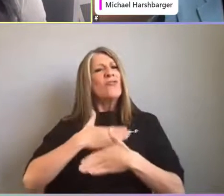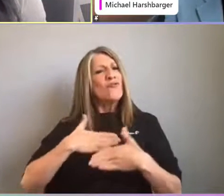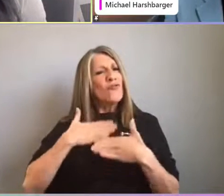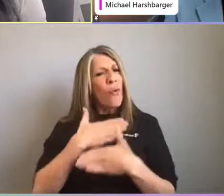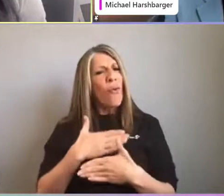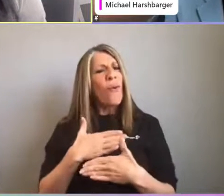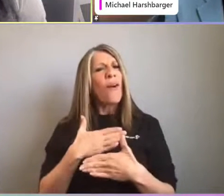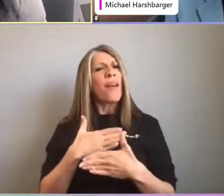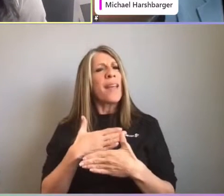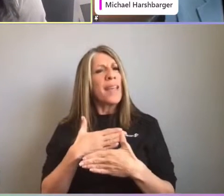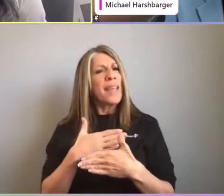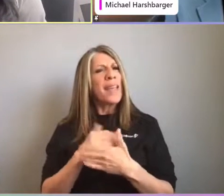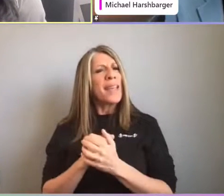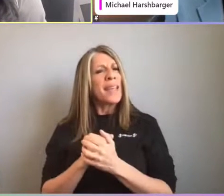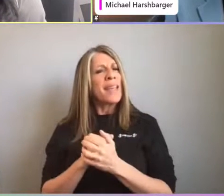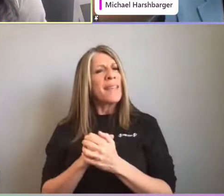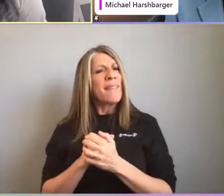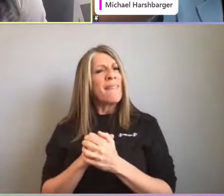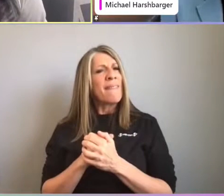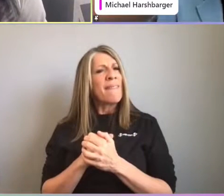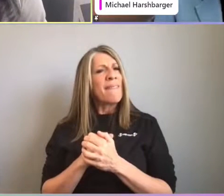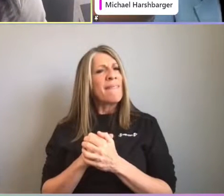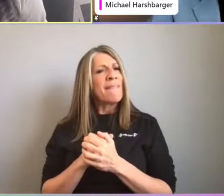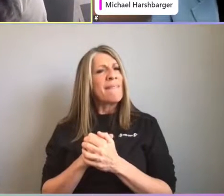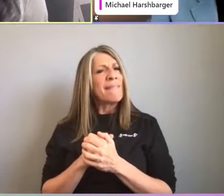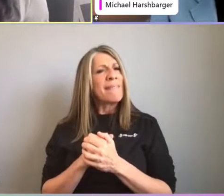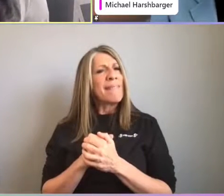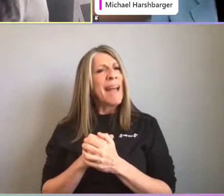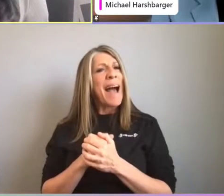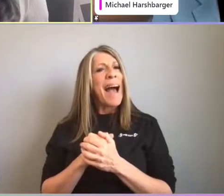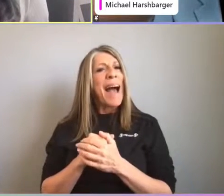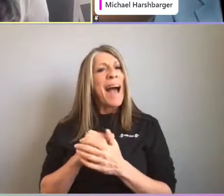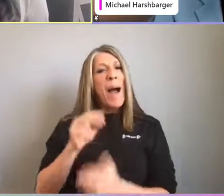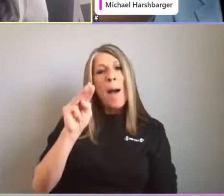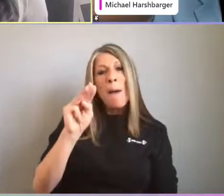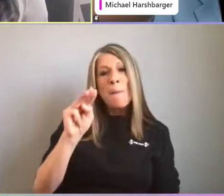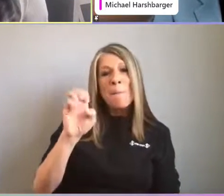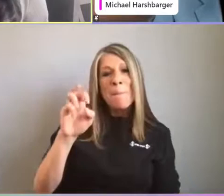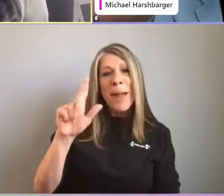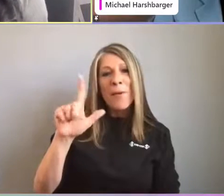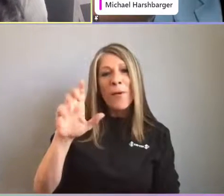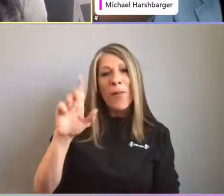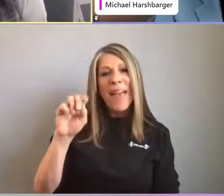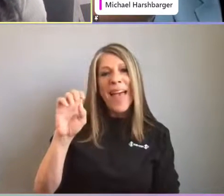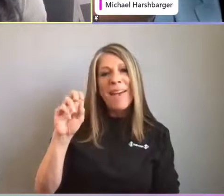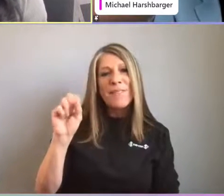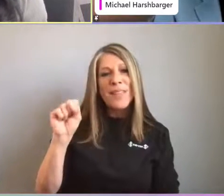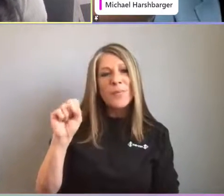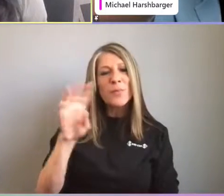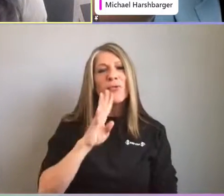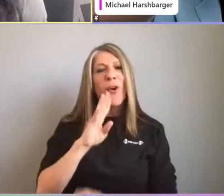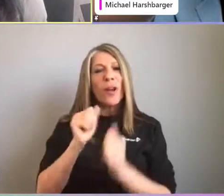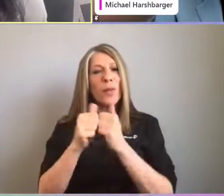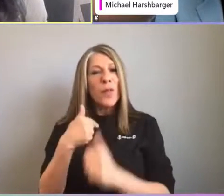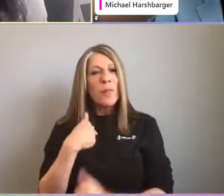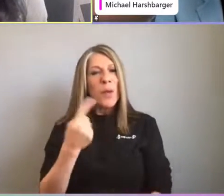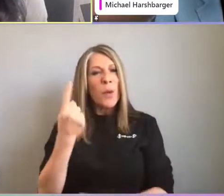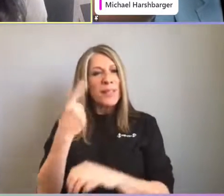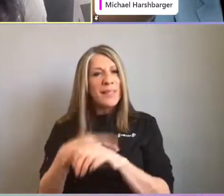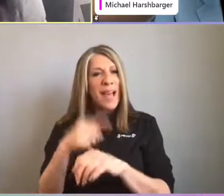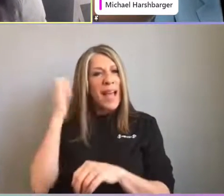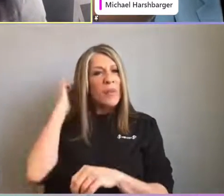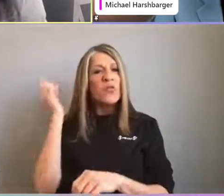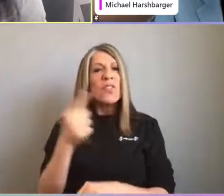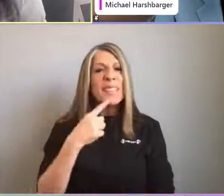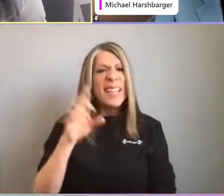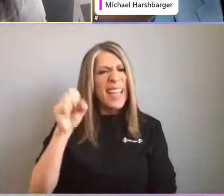Absolutely. It's, yeah, I actually, Meryl Evans, was talking to me one time, and she's